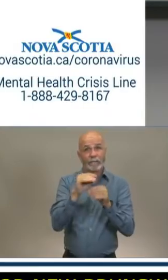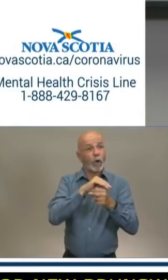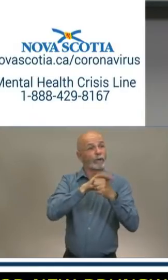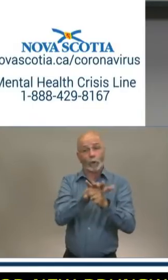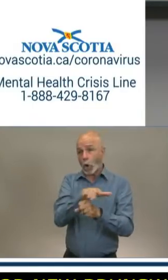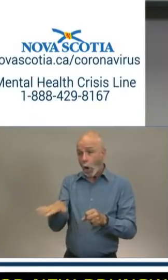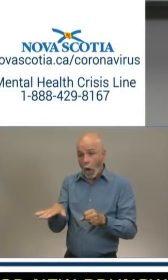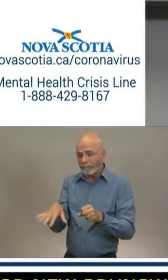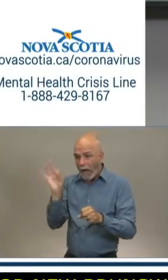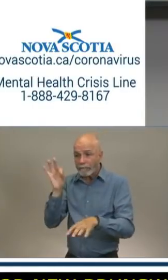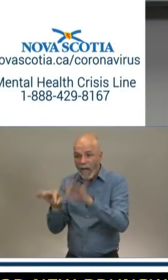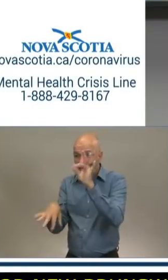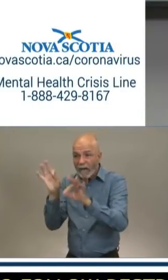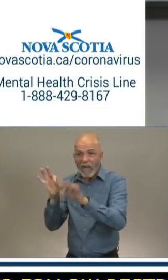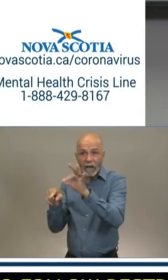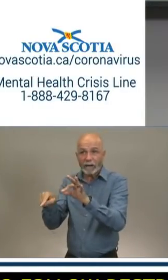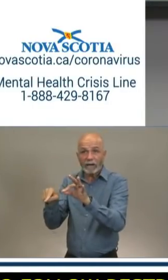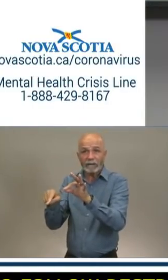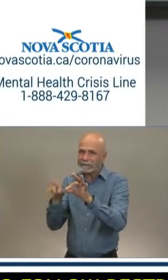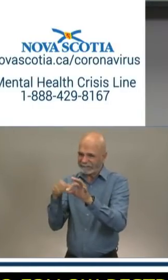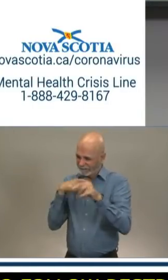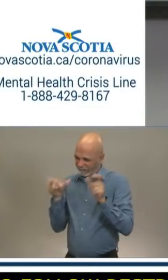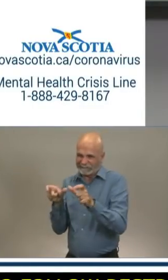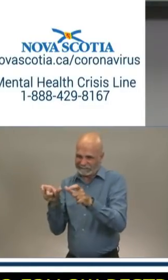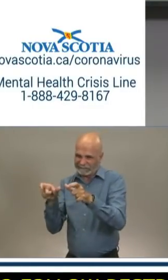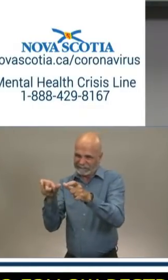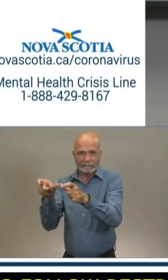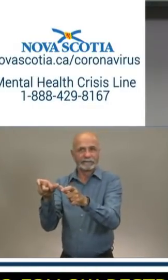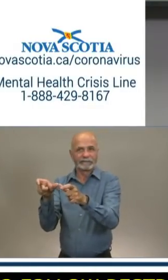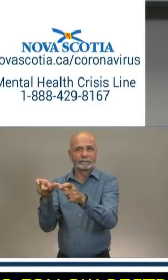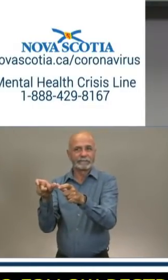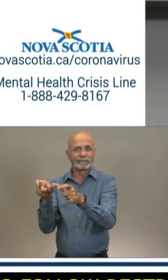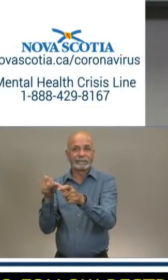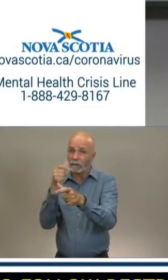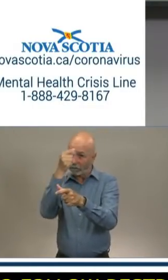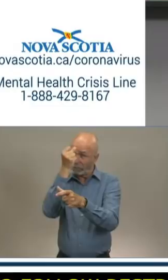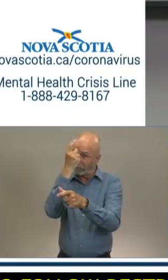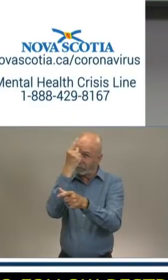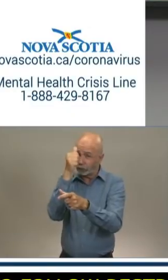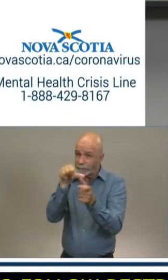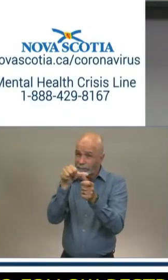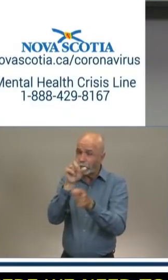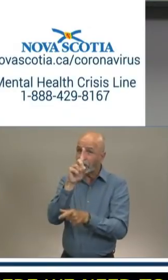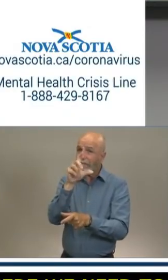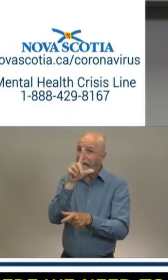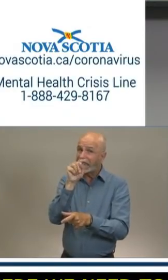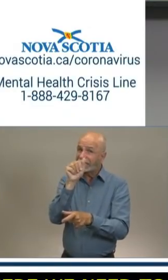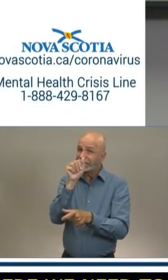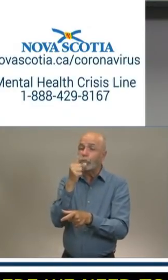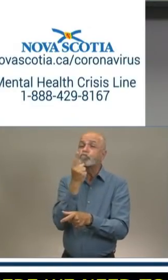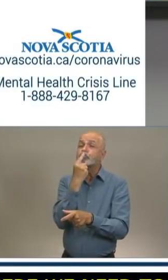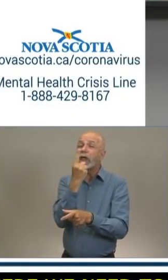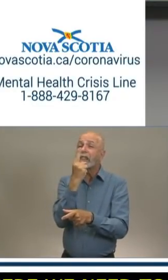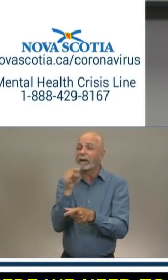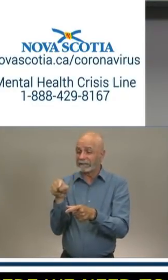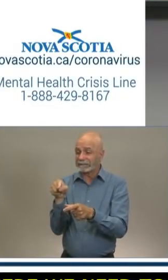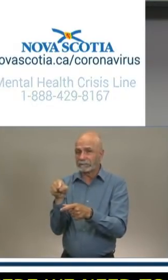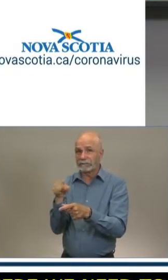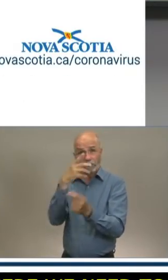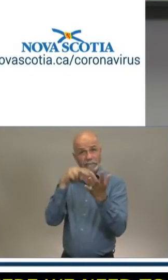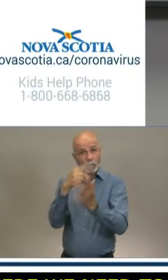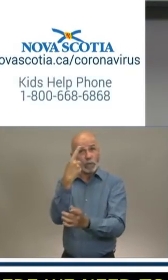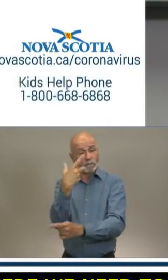spreading. The Delta variant is real, and one dose does not provide adequate protection.